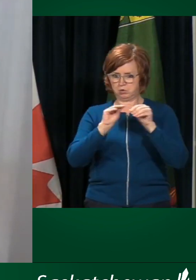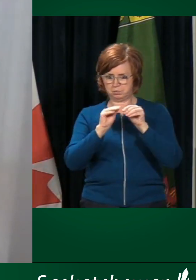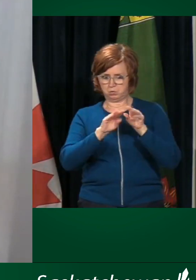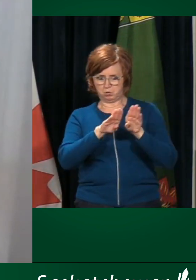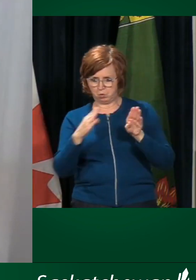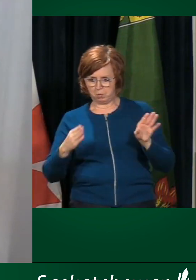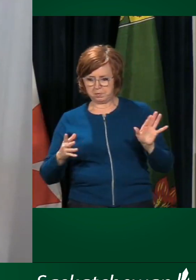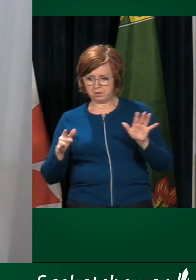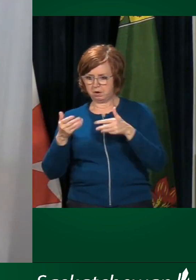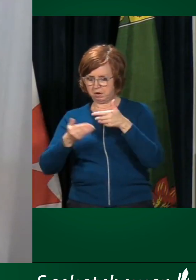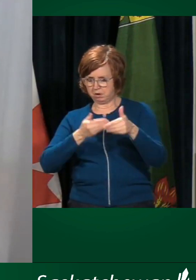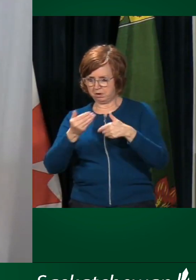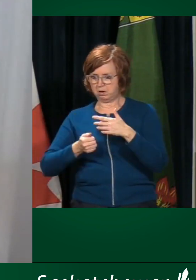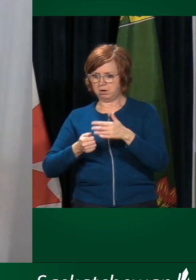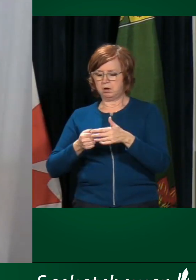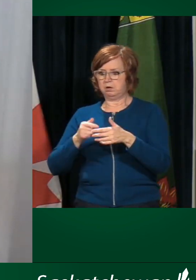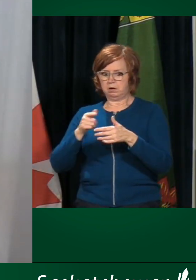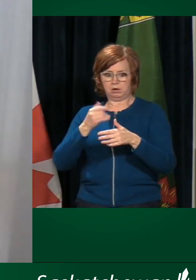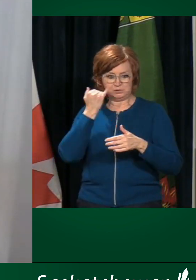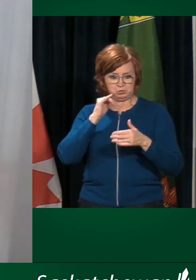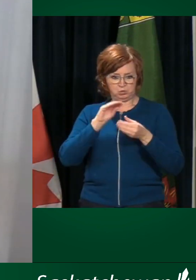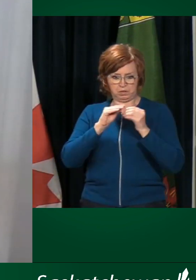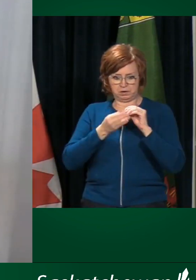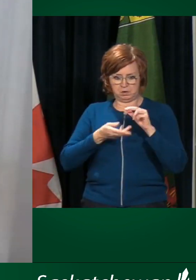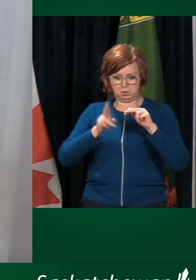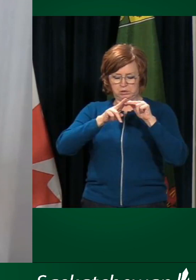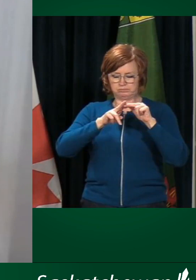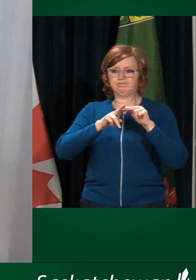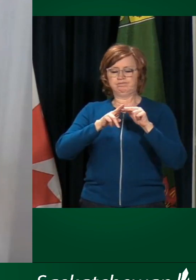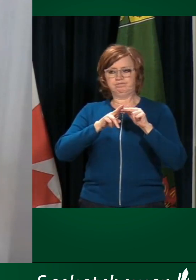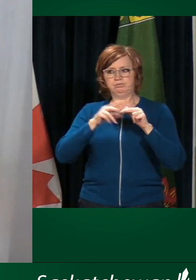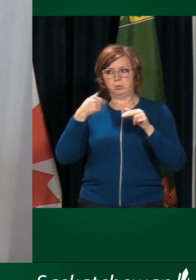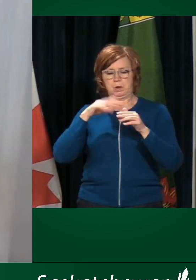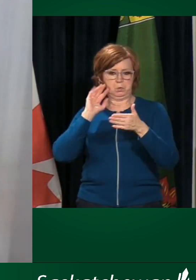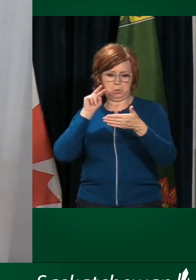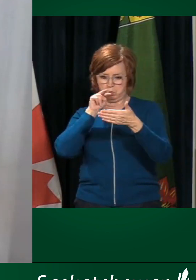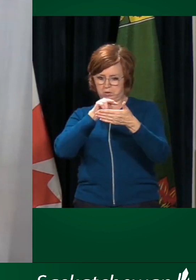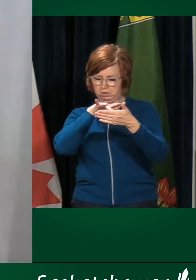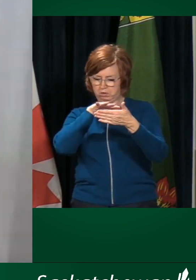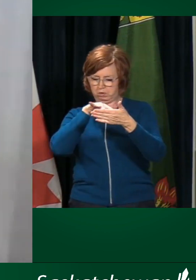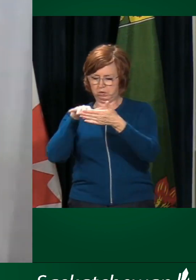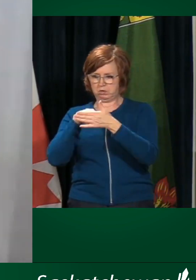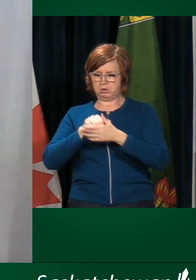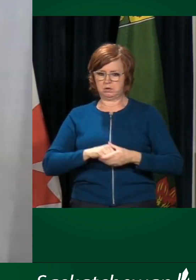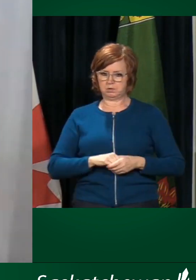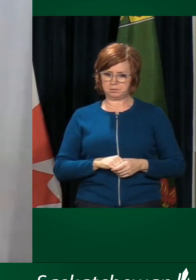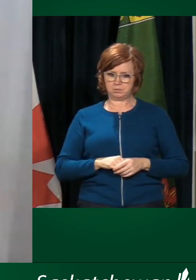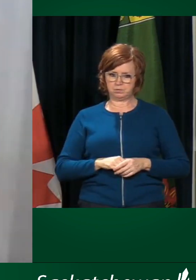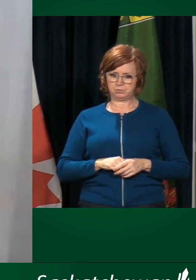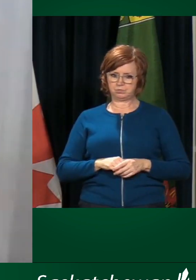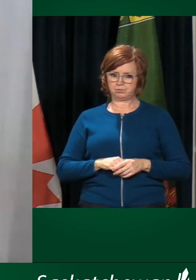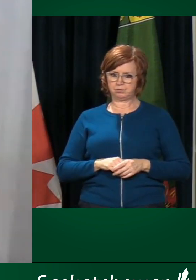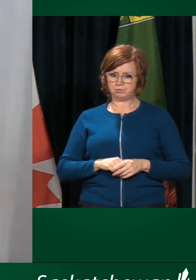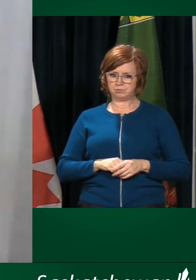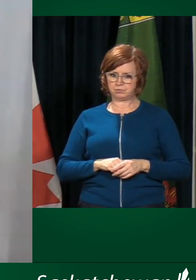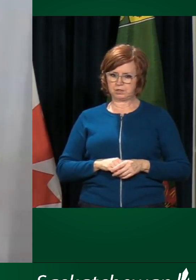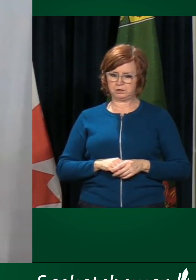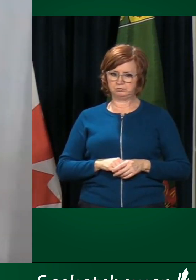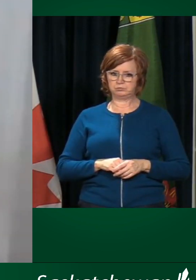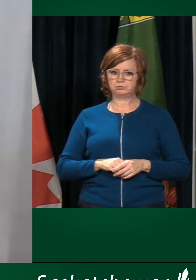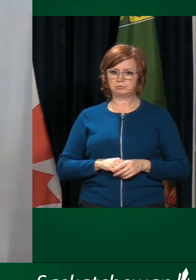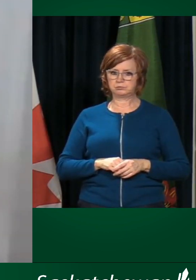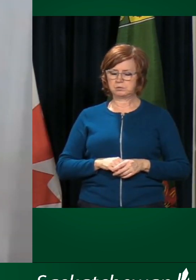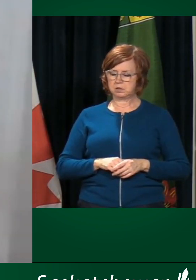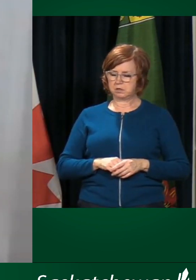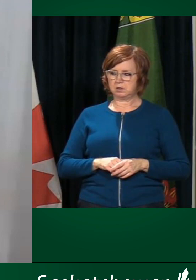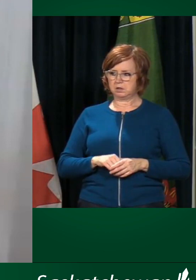the loosening of the restrictions work as well as how everyone responds to them. And I think, as Dr. Shaw was mentioning, it's still